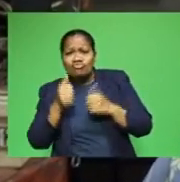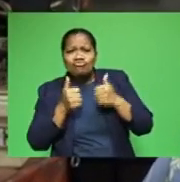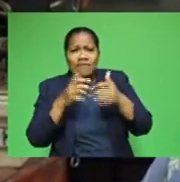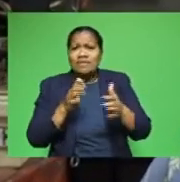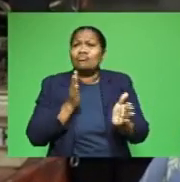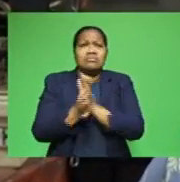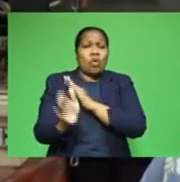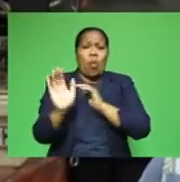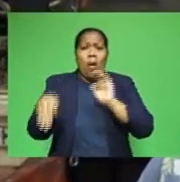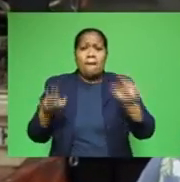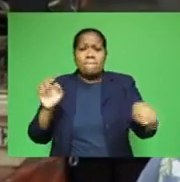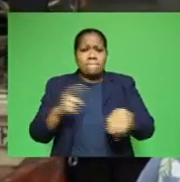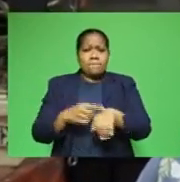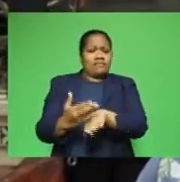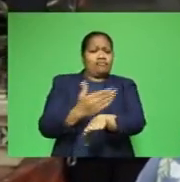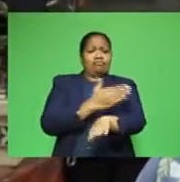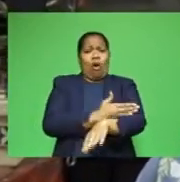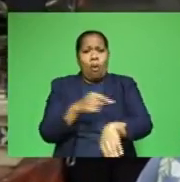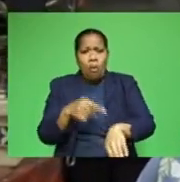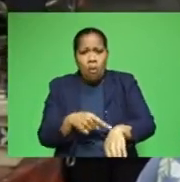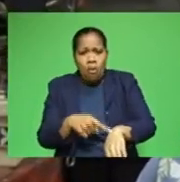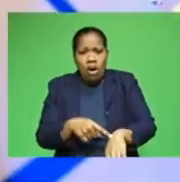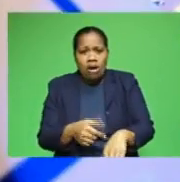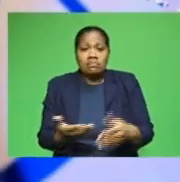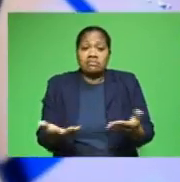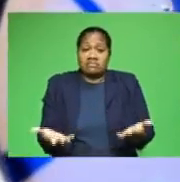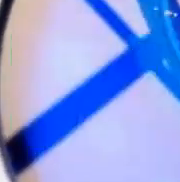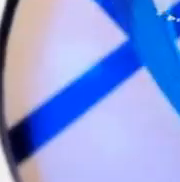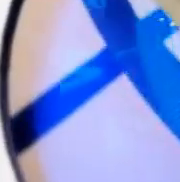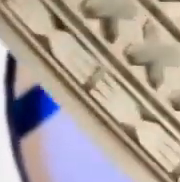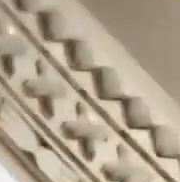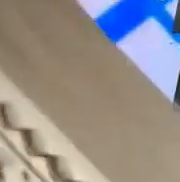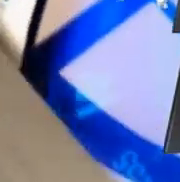home before time. And that has been a growing concern.